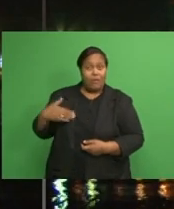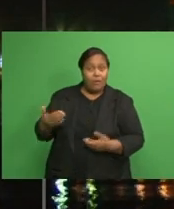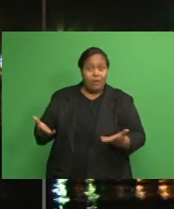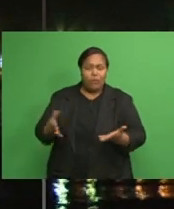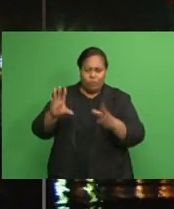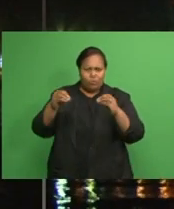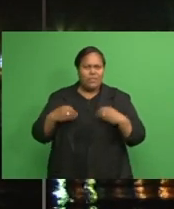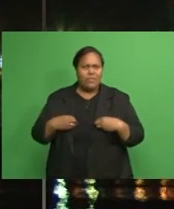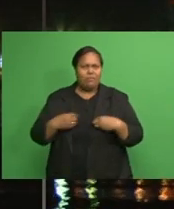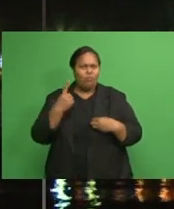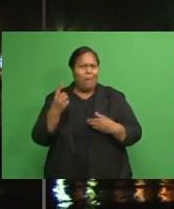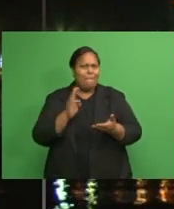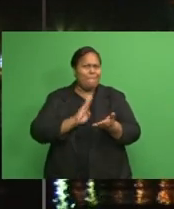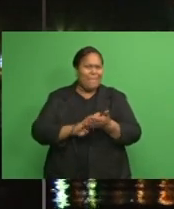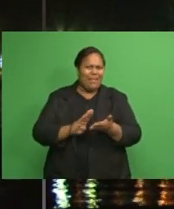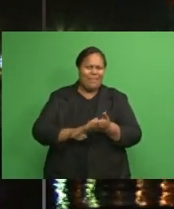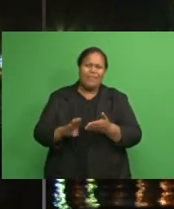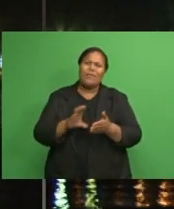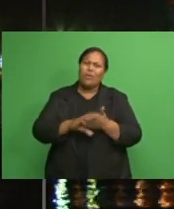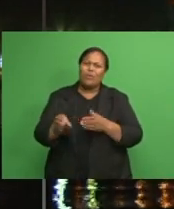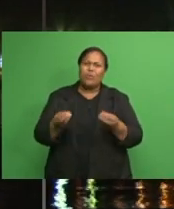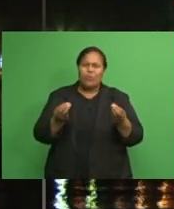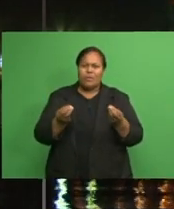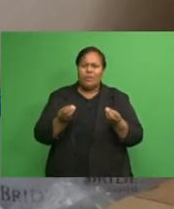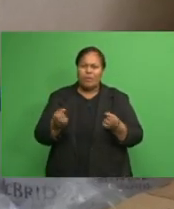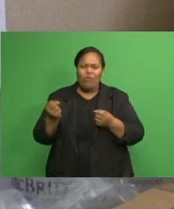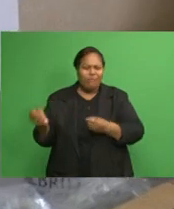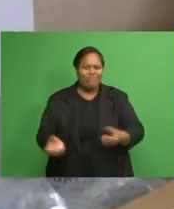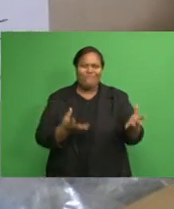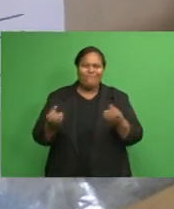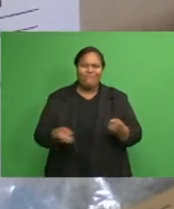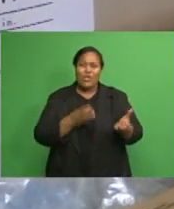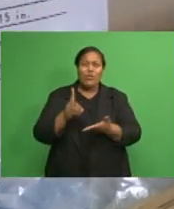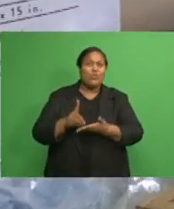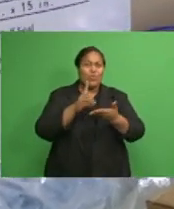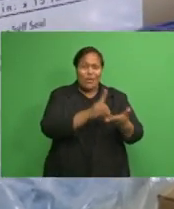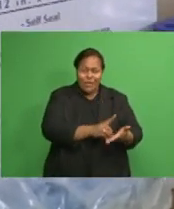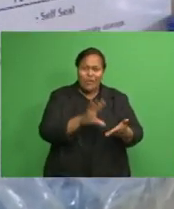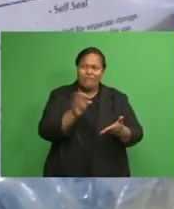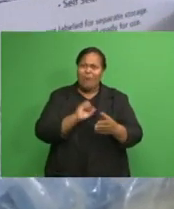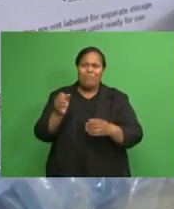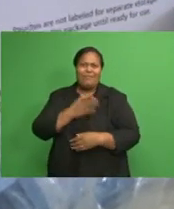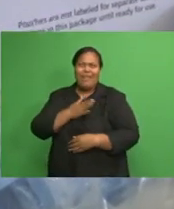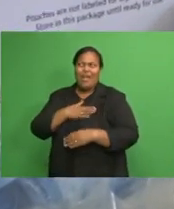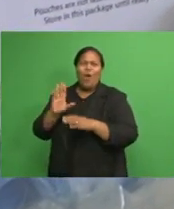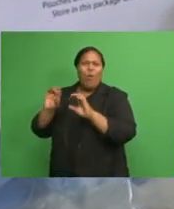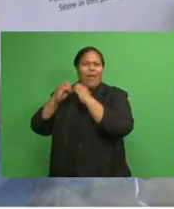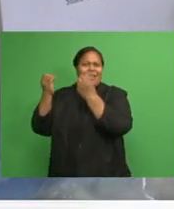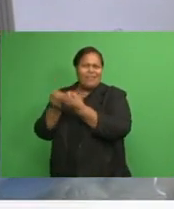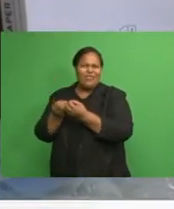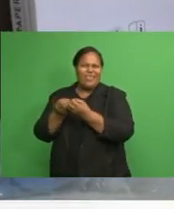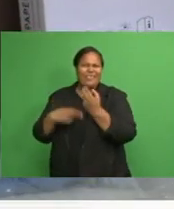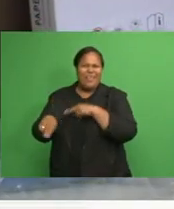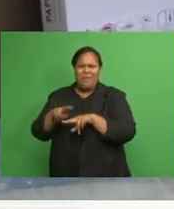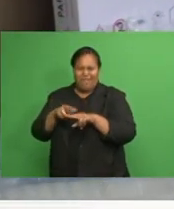million worth of supplies to help boost services. The donation from EqualMed, a charitable organisation run by Fiji-born